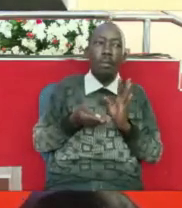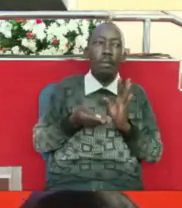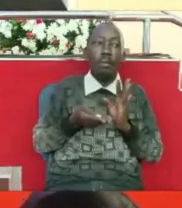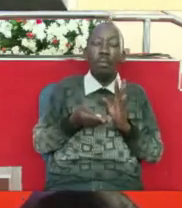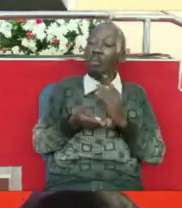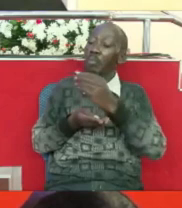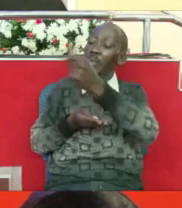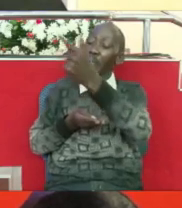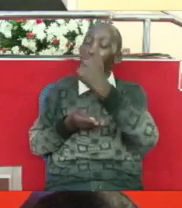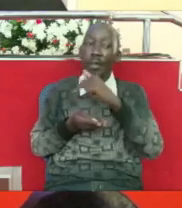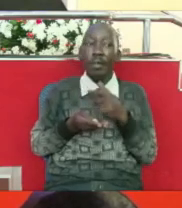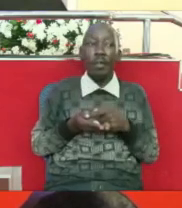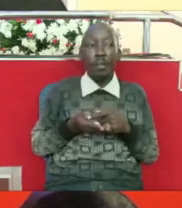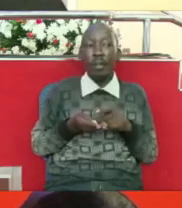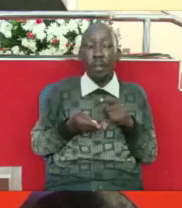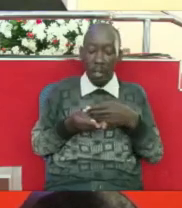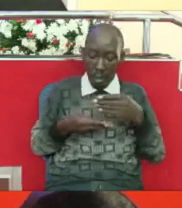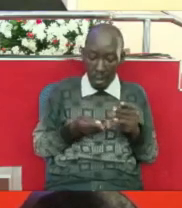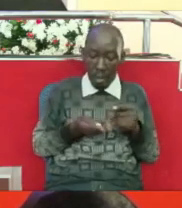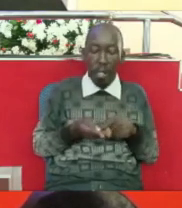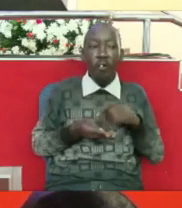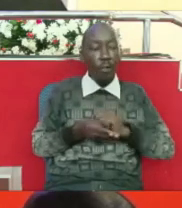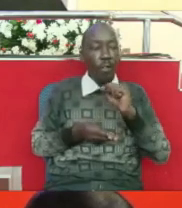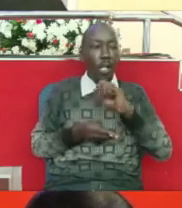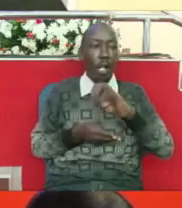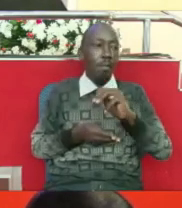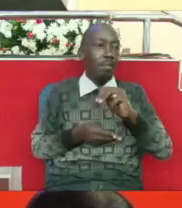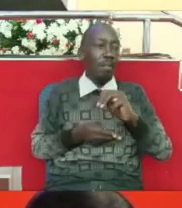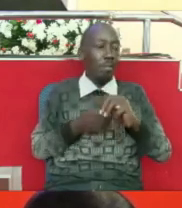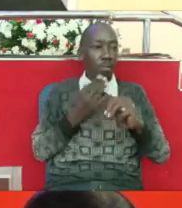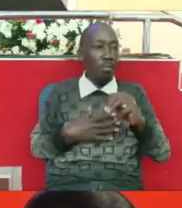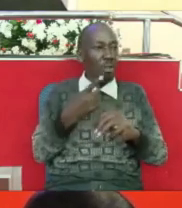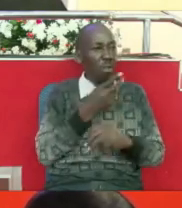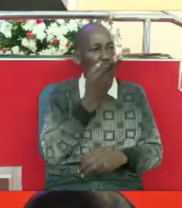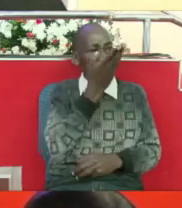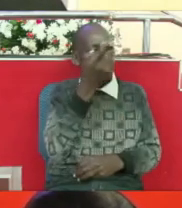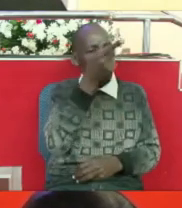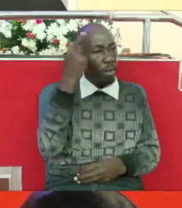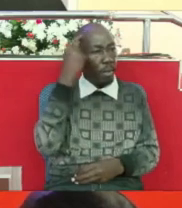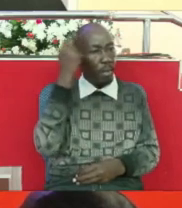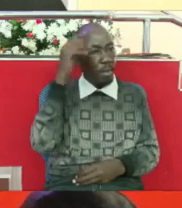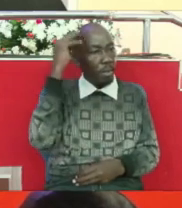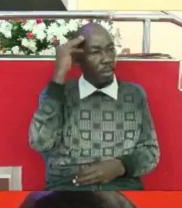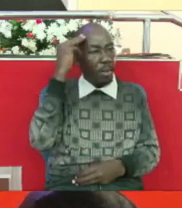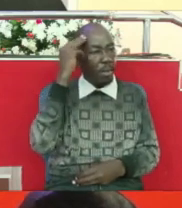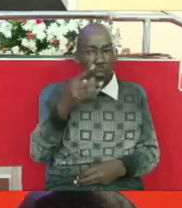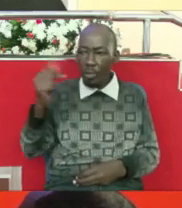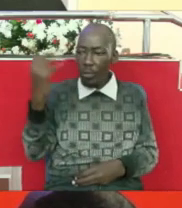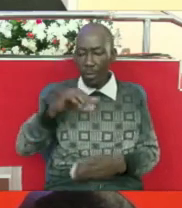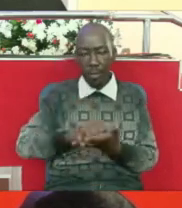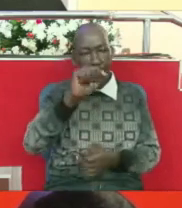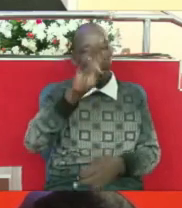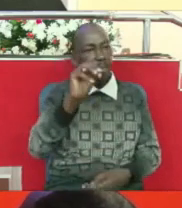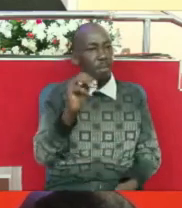And they think you've lost your mind. Na wanafikiria wewe umepoteza akili yako. that you would give 15 million